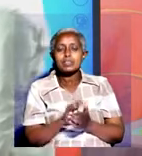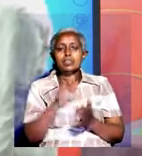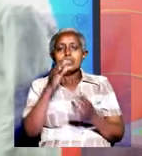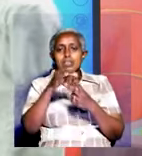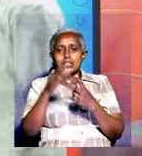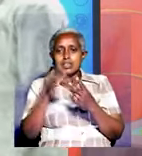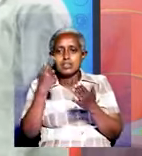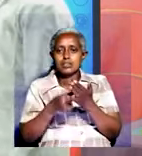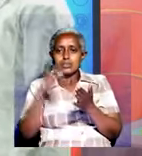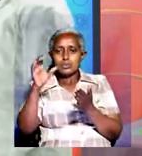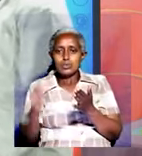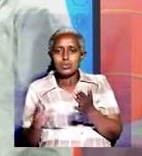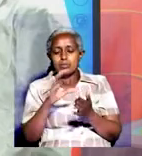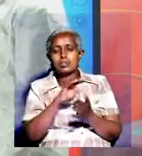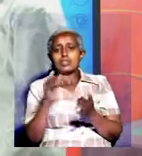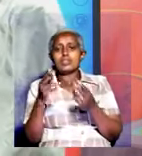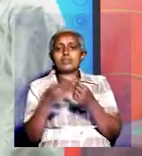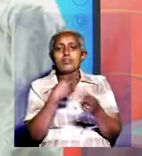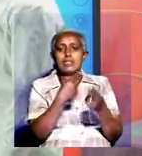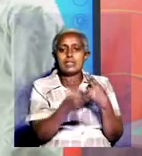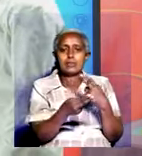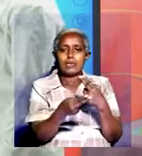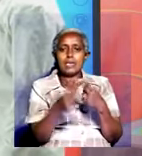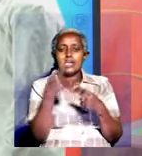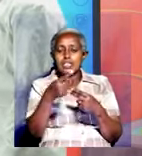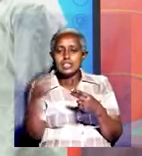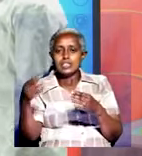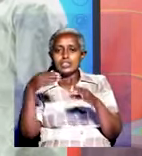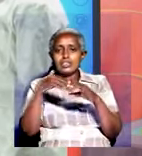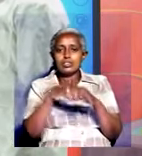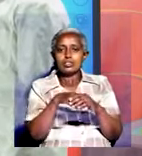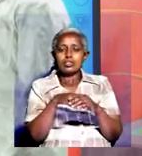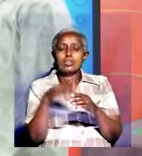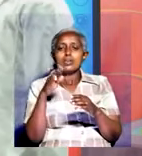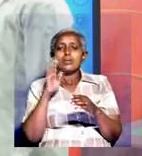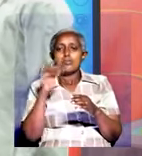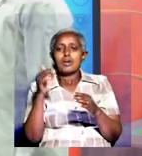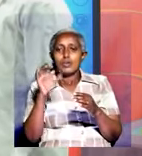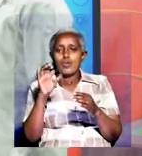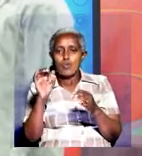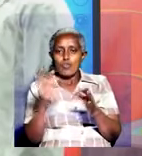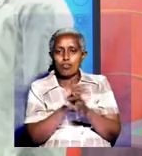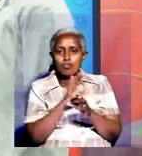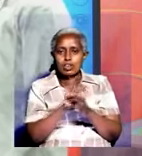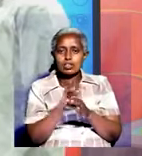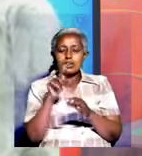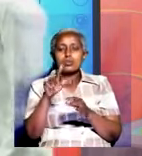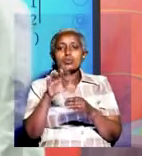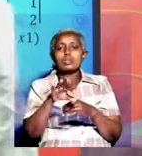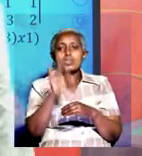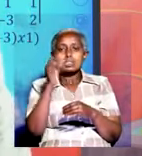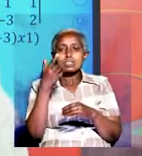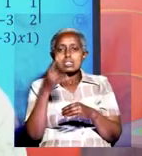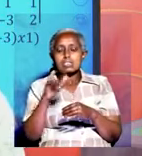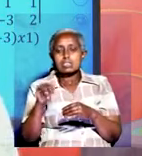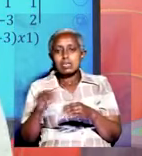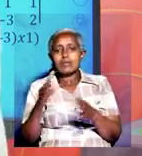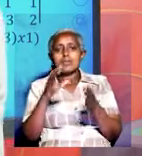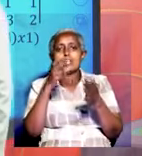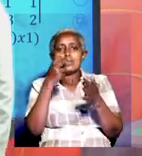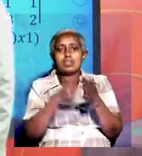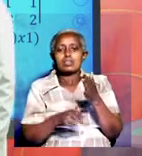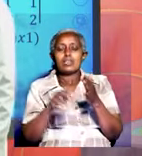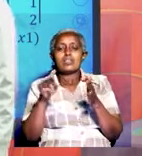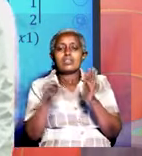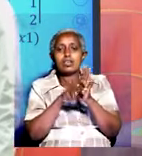this column and multiply each entry by its cofactor. You will get the same result, negative